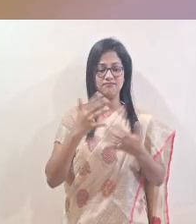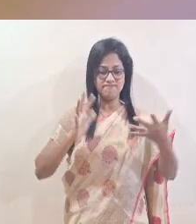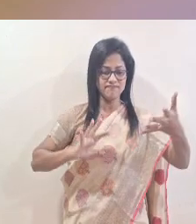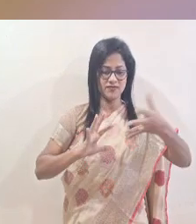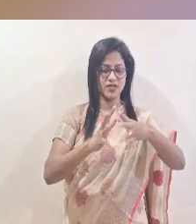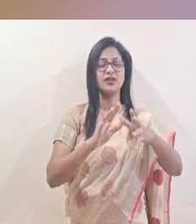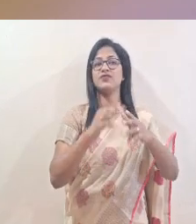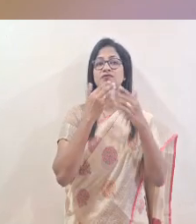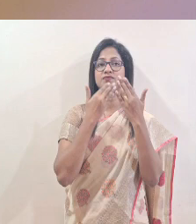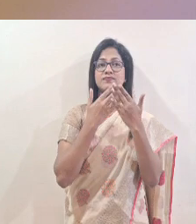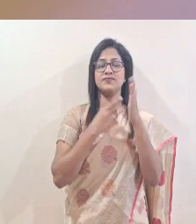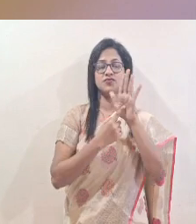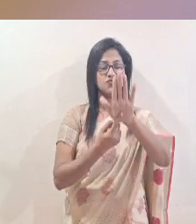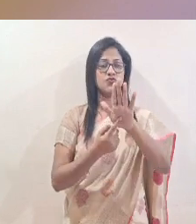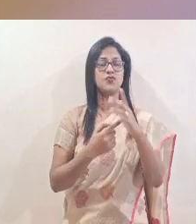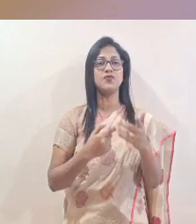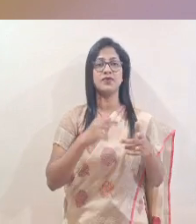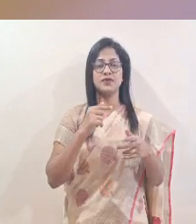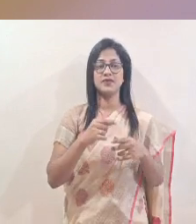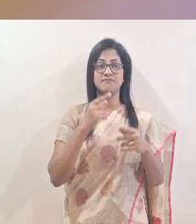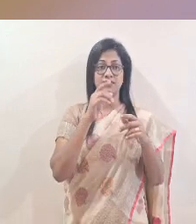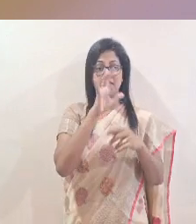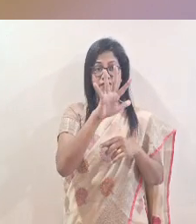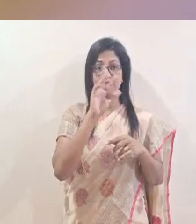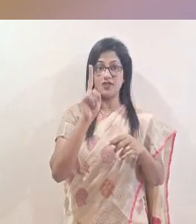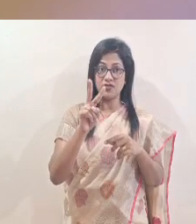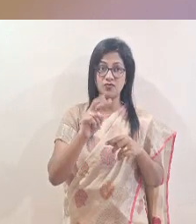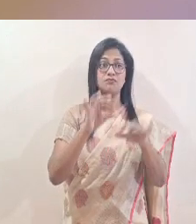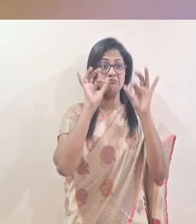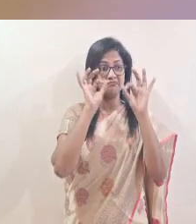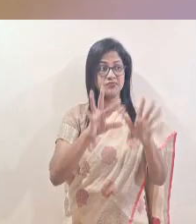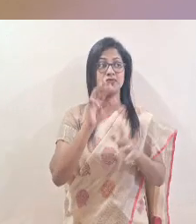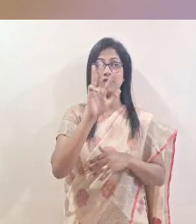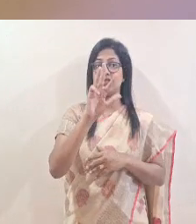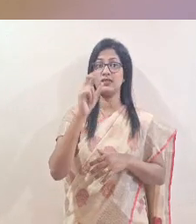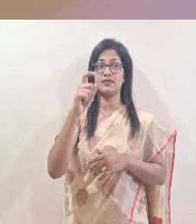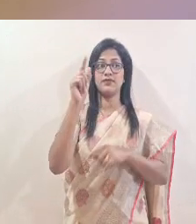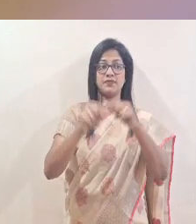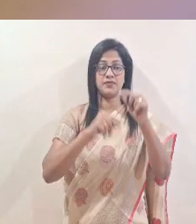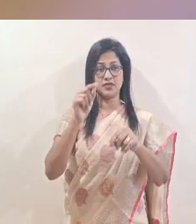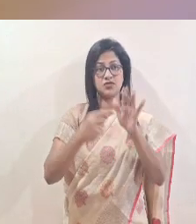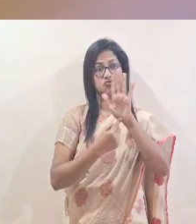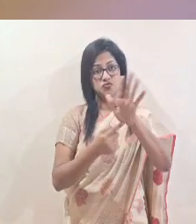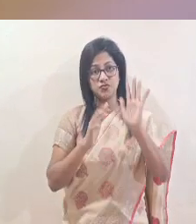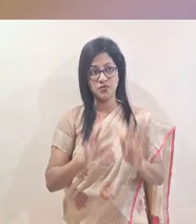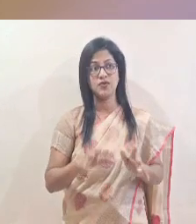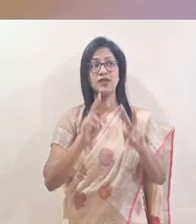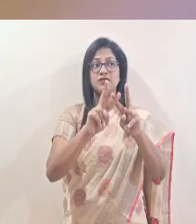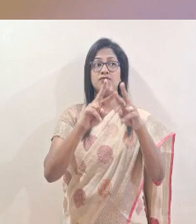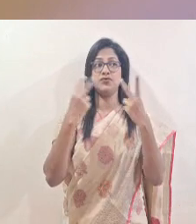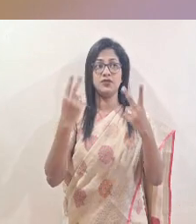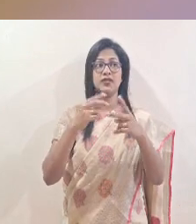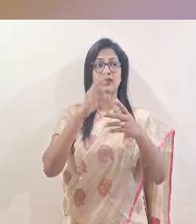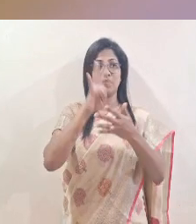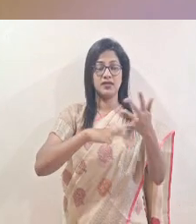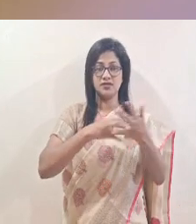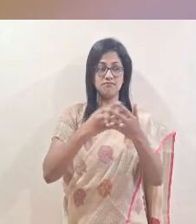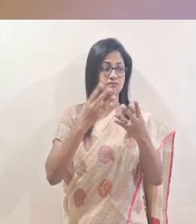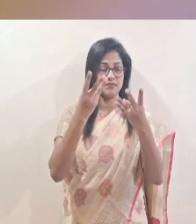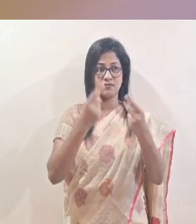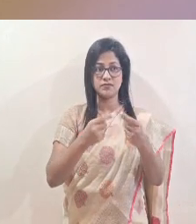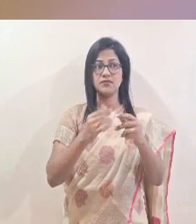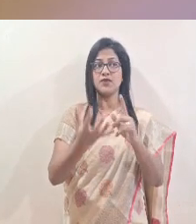what we concluded in the study, that ResNet 52 actually gave a good accuracy of 97%, and a unique index range cannot be